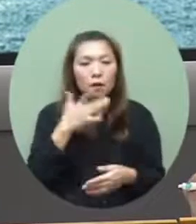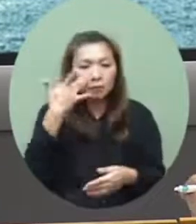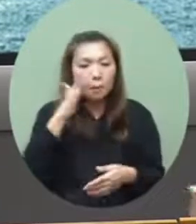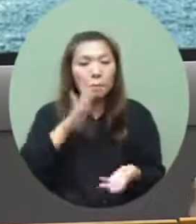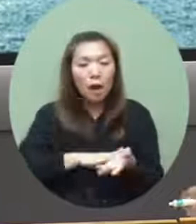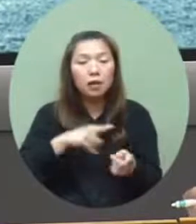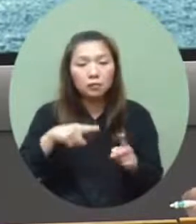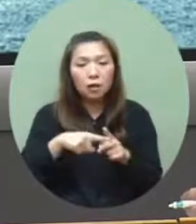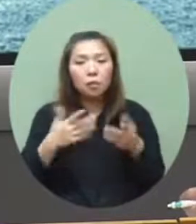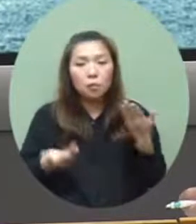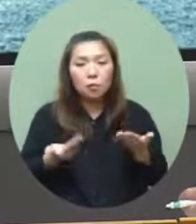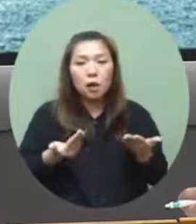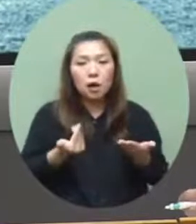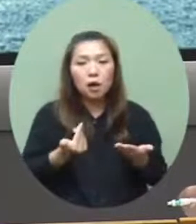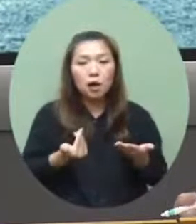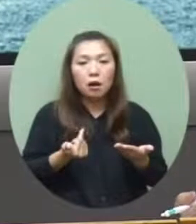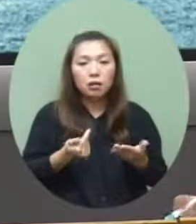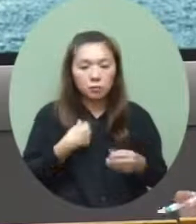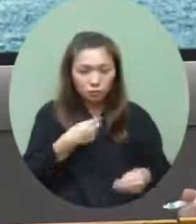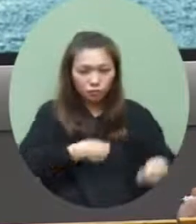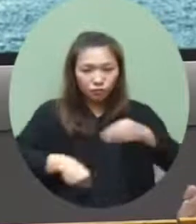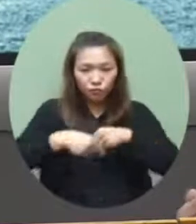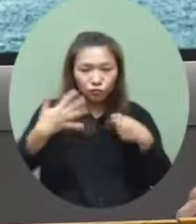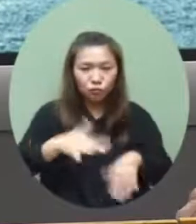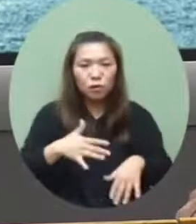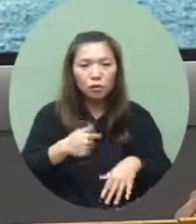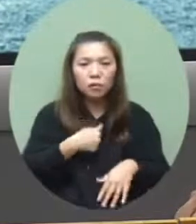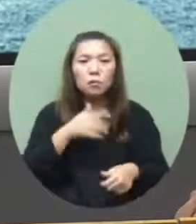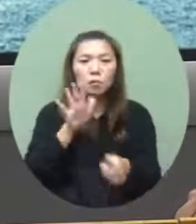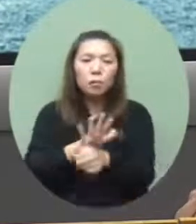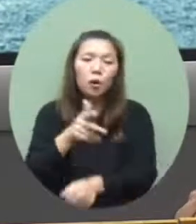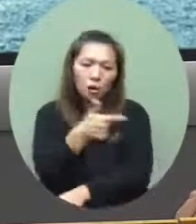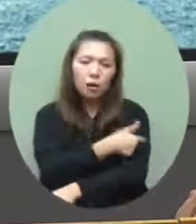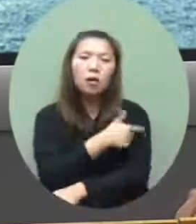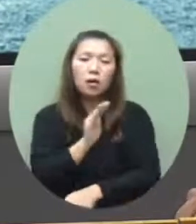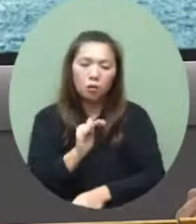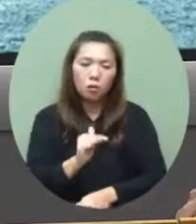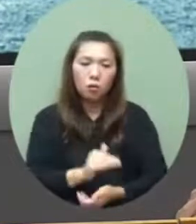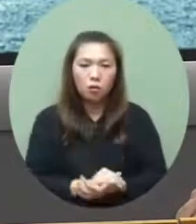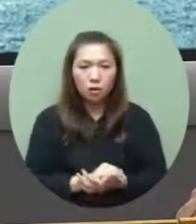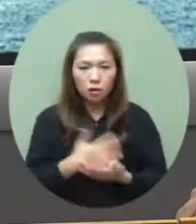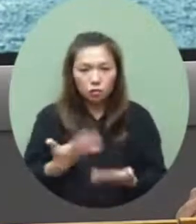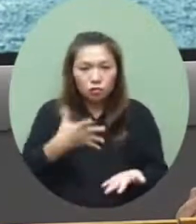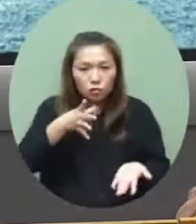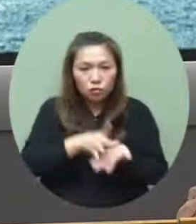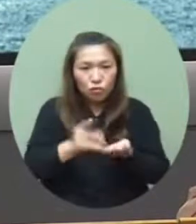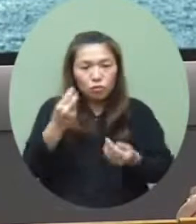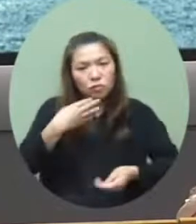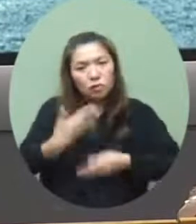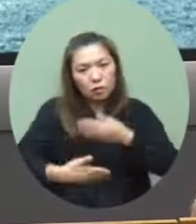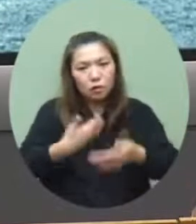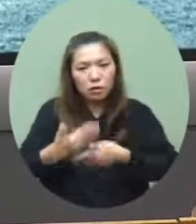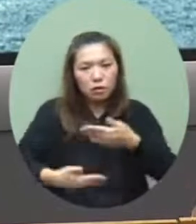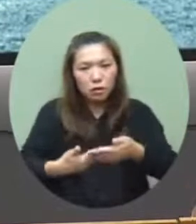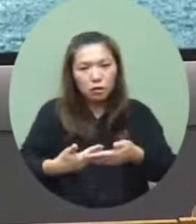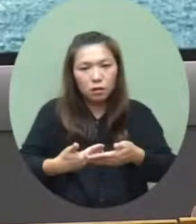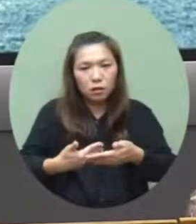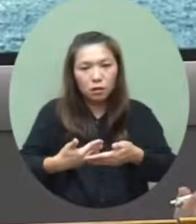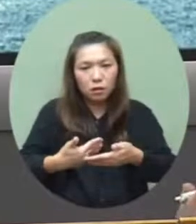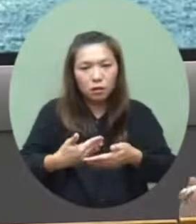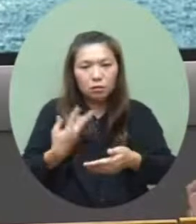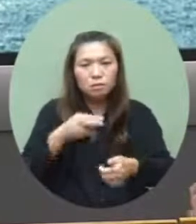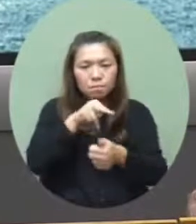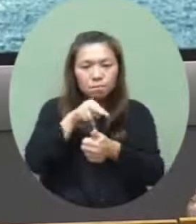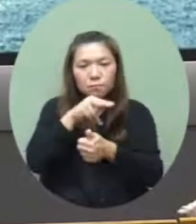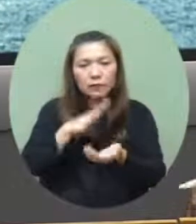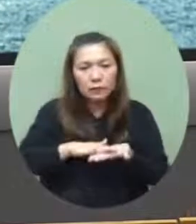immunocompromised, they need this kind of medication. And for those who have had organ transplants, they also need the